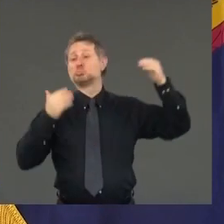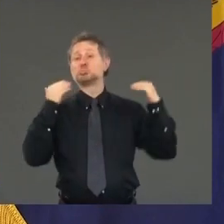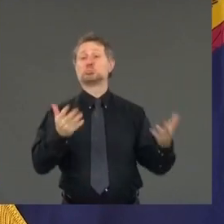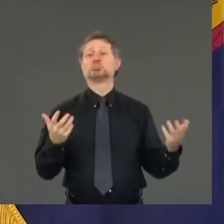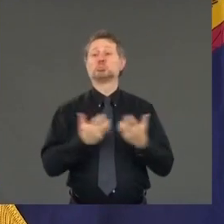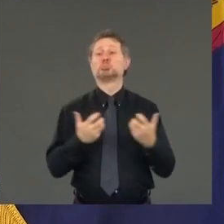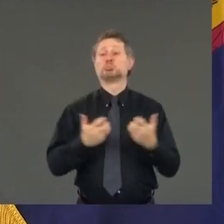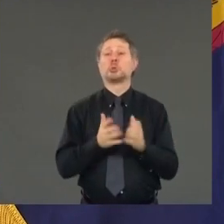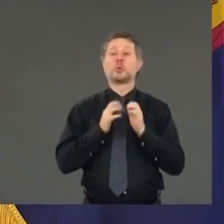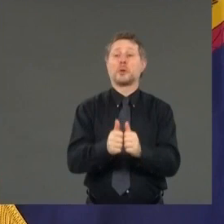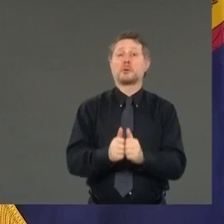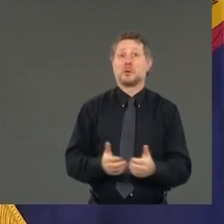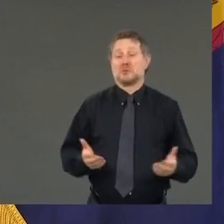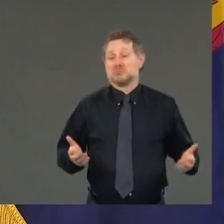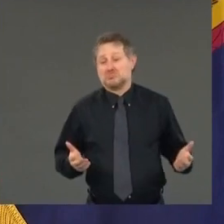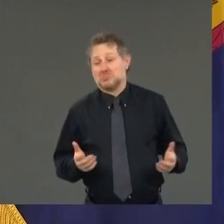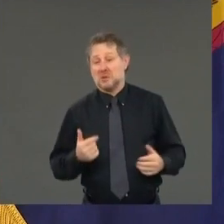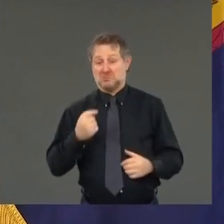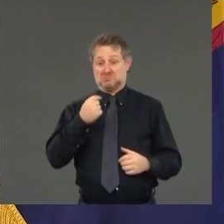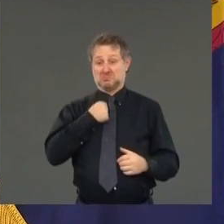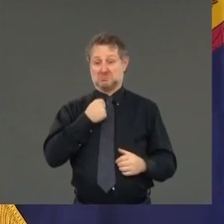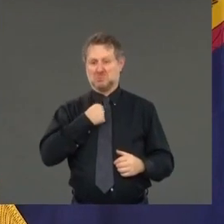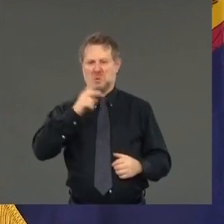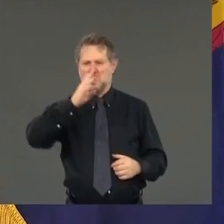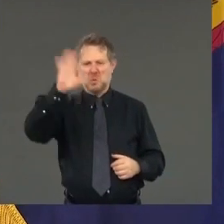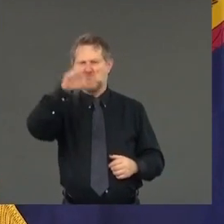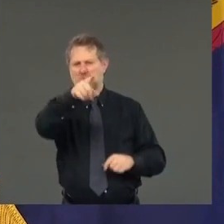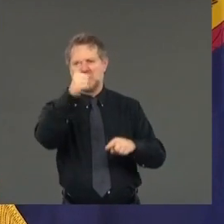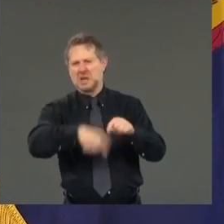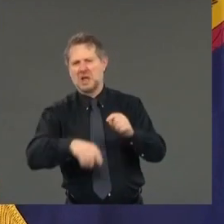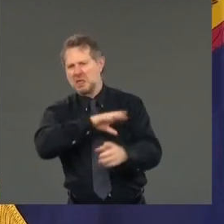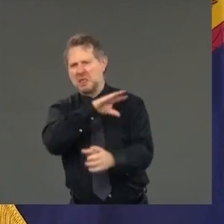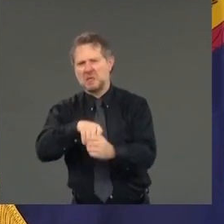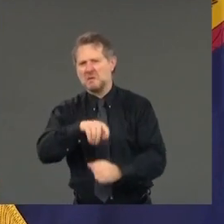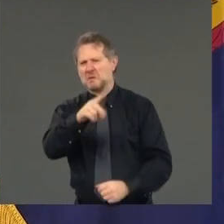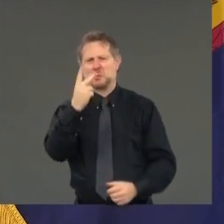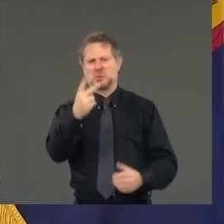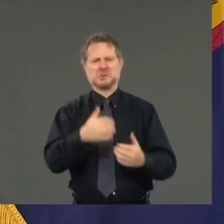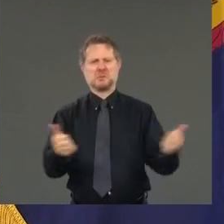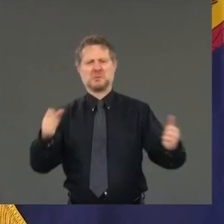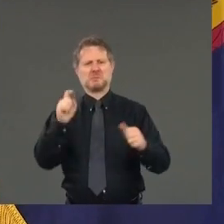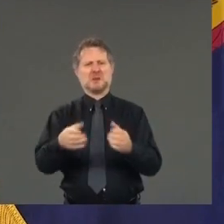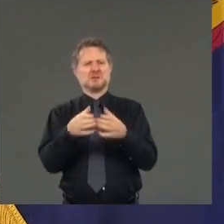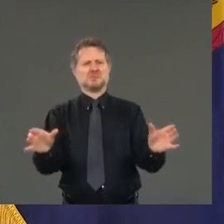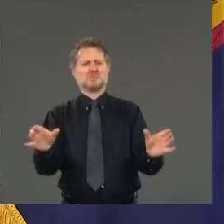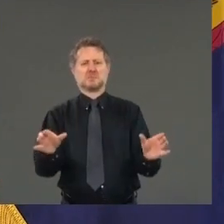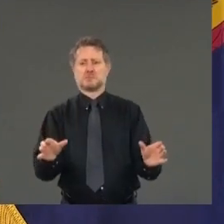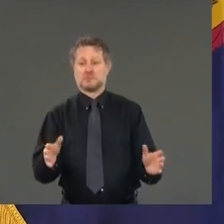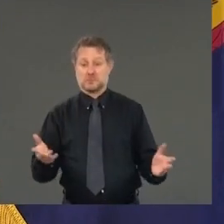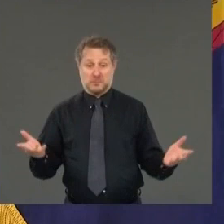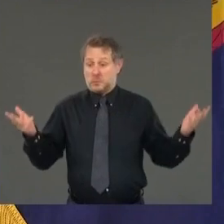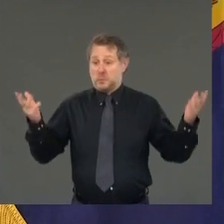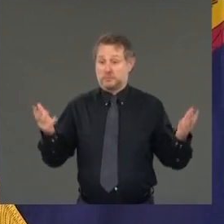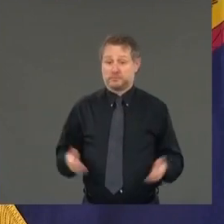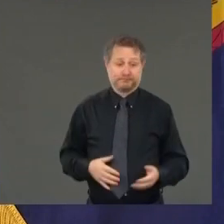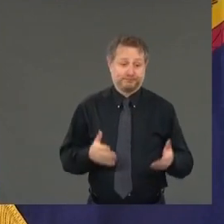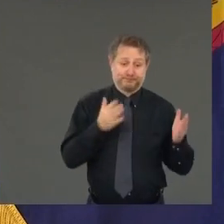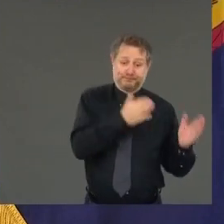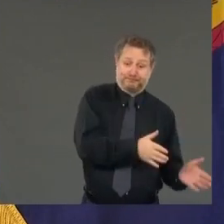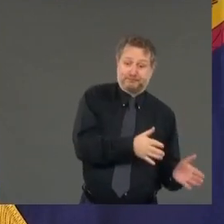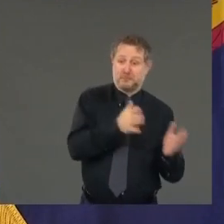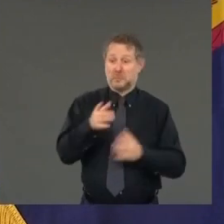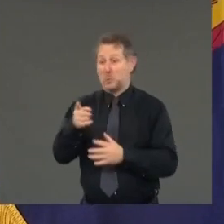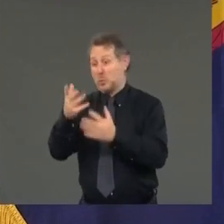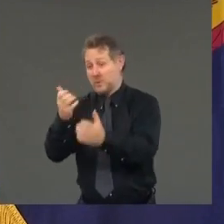They then get criticized. You can't put them together. They're two different categories. So just state this number of